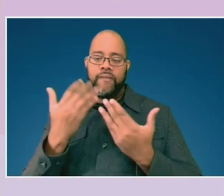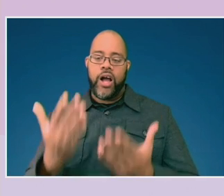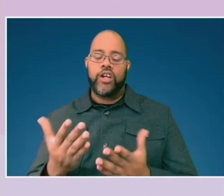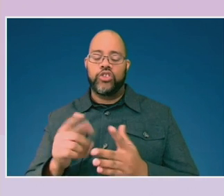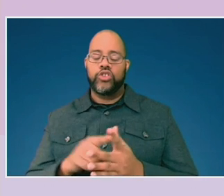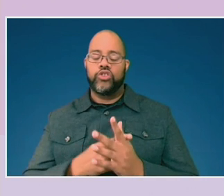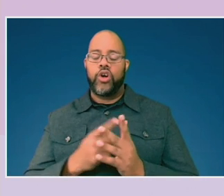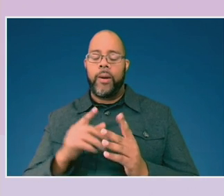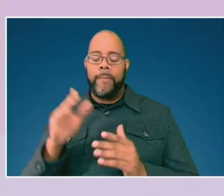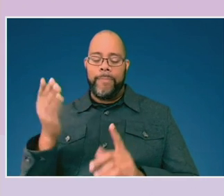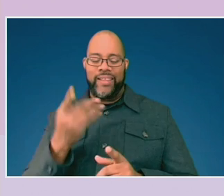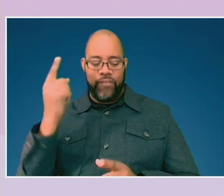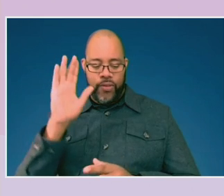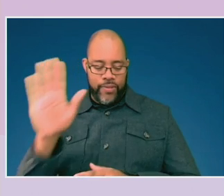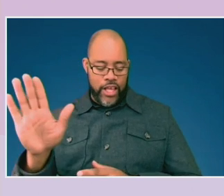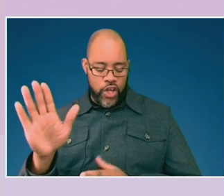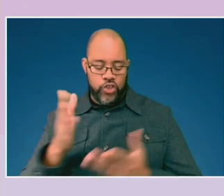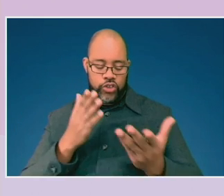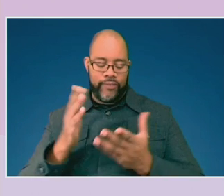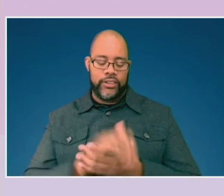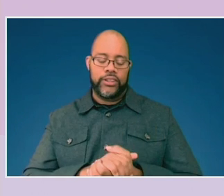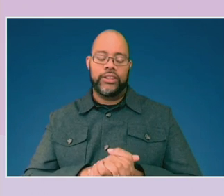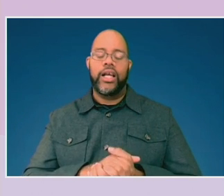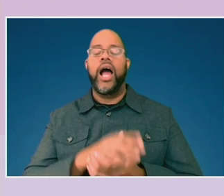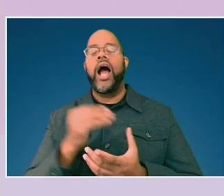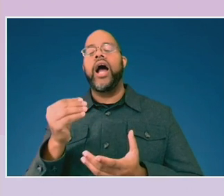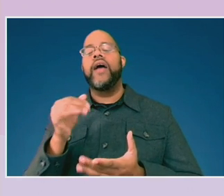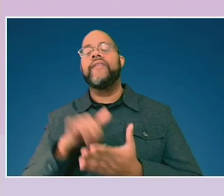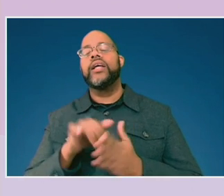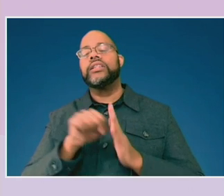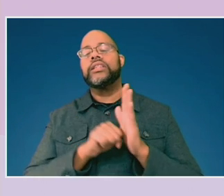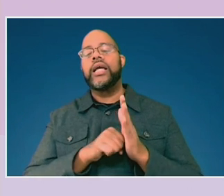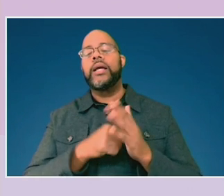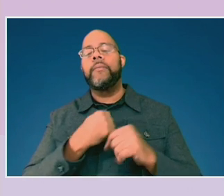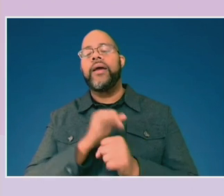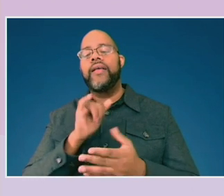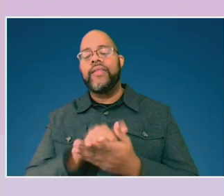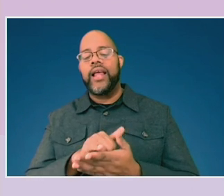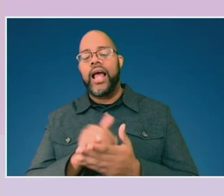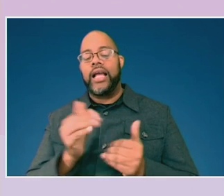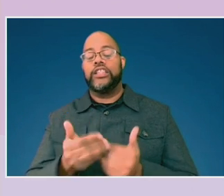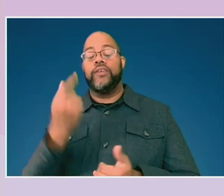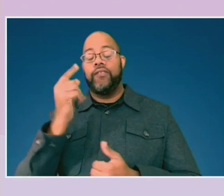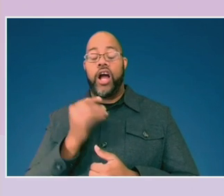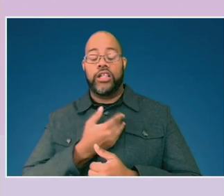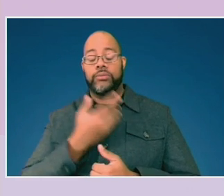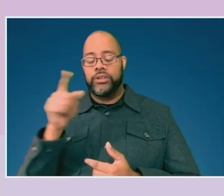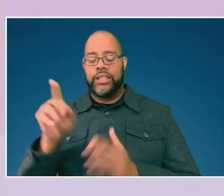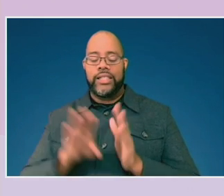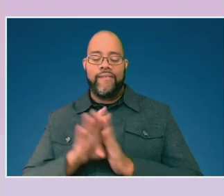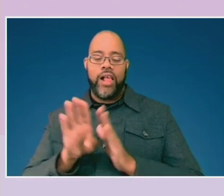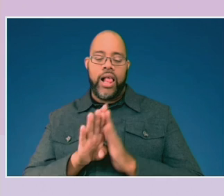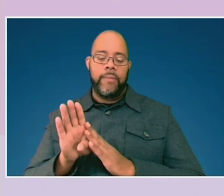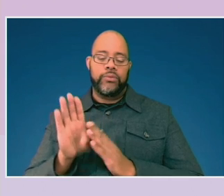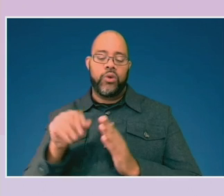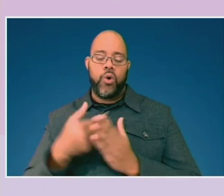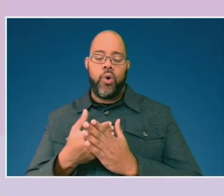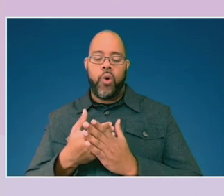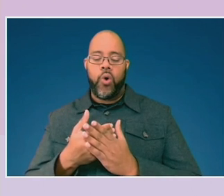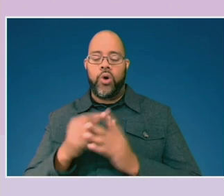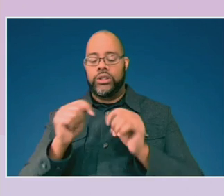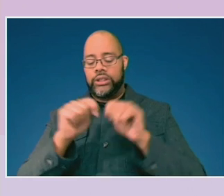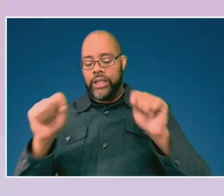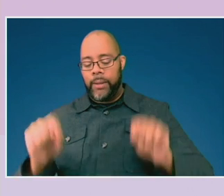billing for their services, and which the state has made that a whole lot easier for us because they developed all the templates for